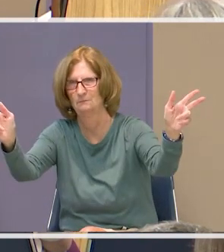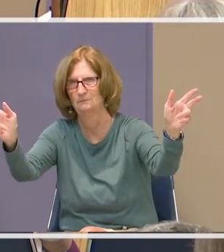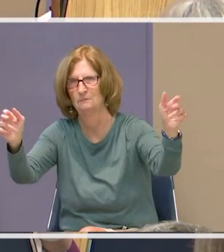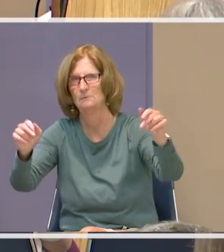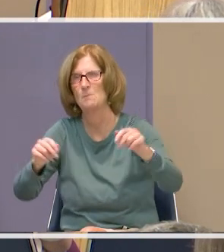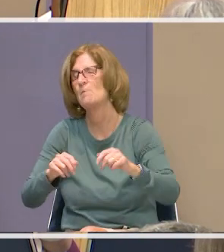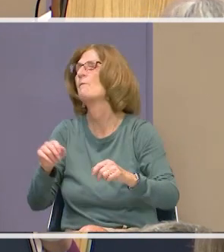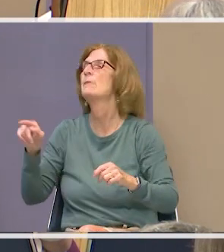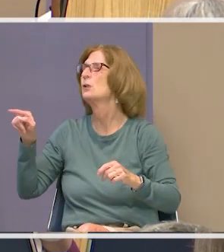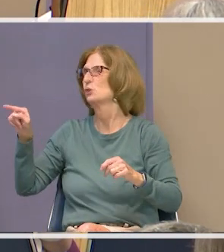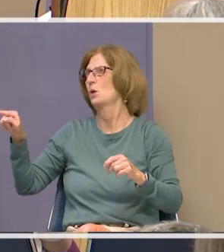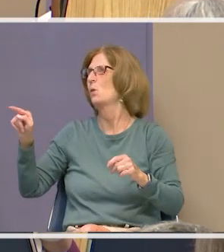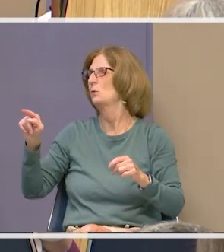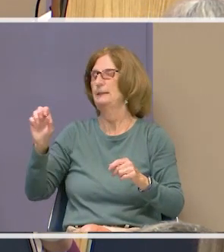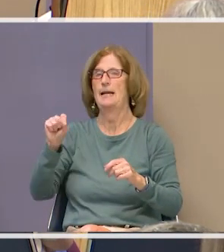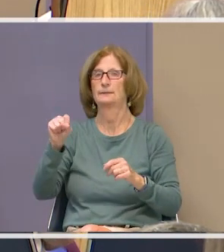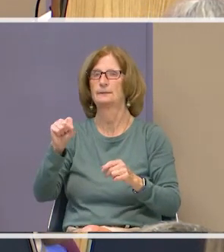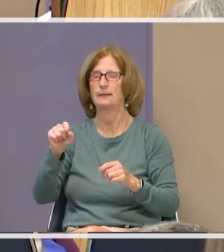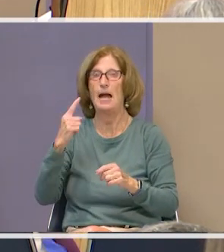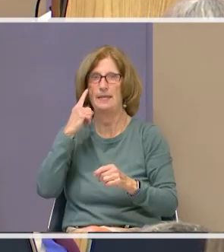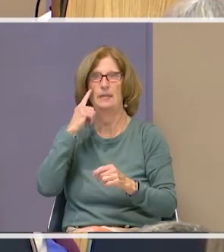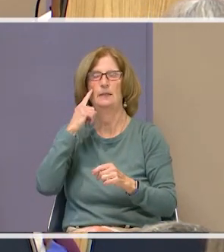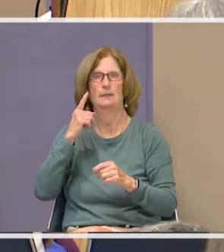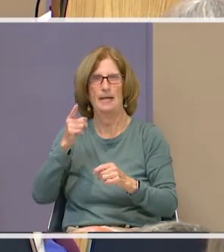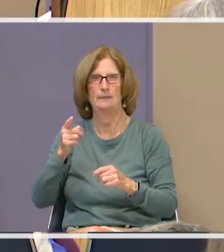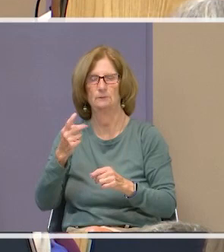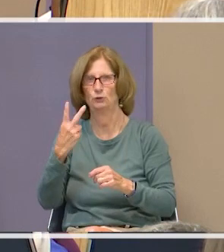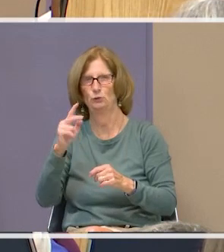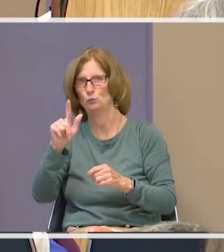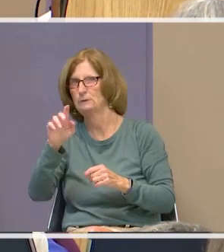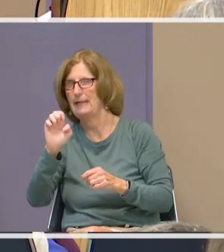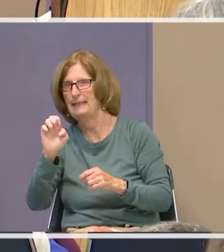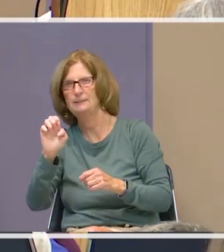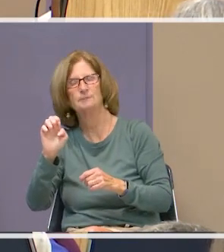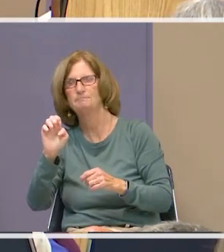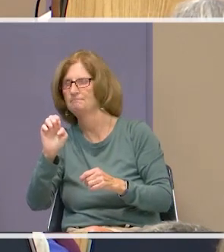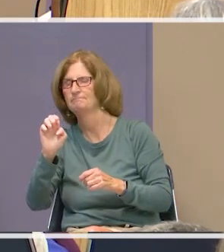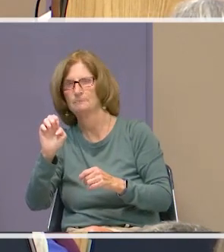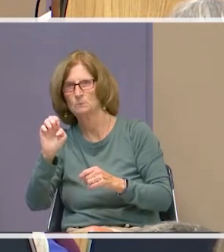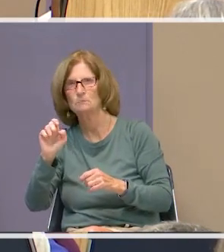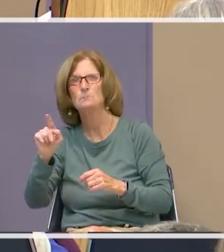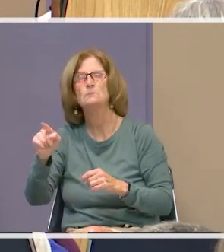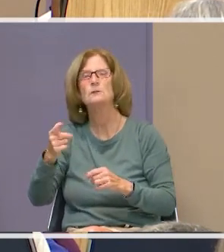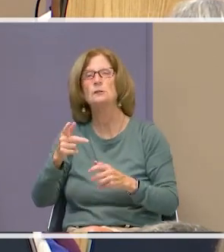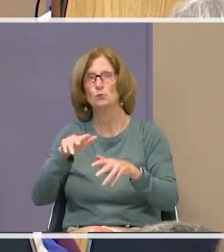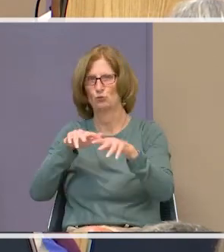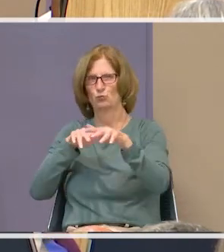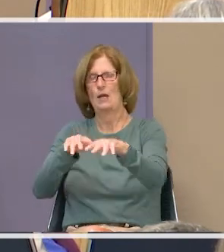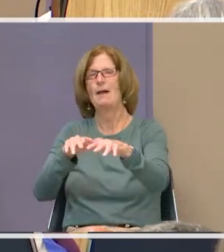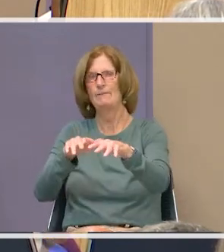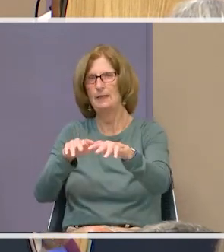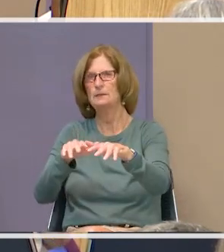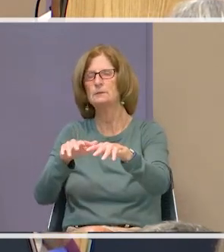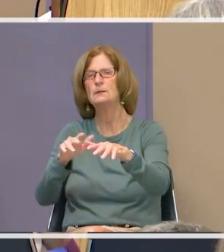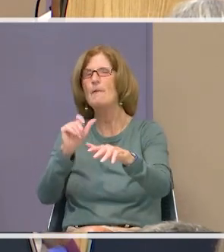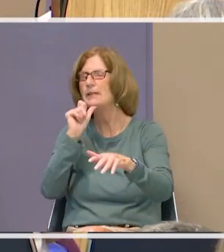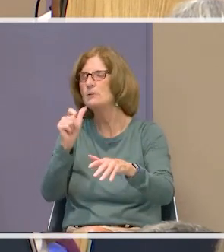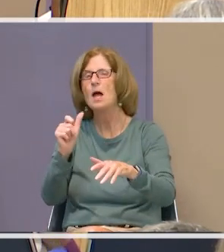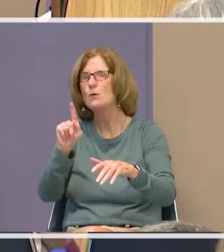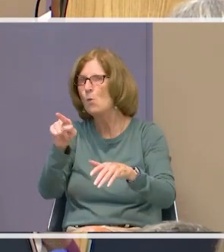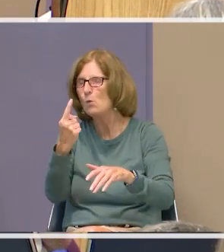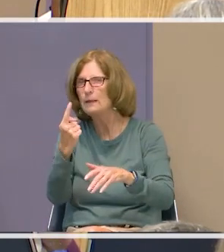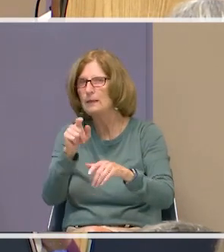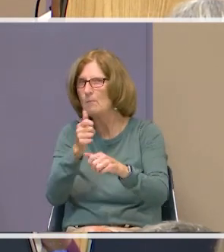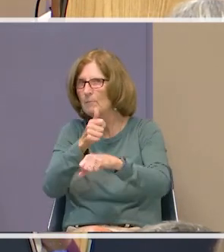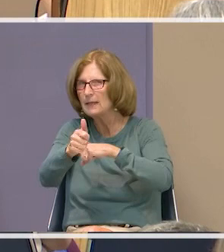down the framework for such of that. Congestion comes at intersections usually, not in between. In between is a chance for people to speed.